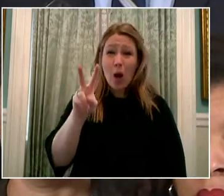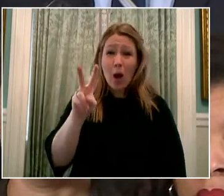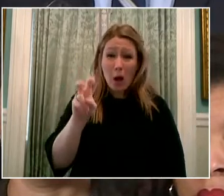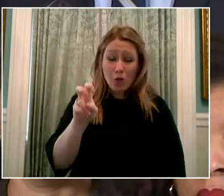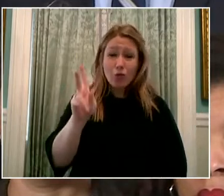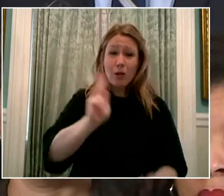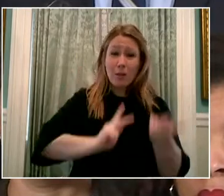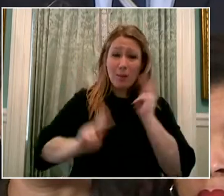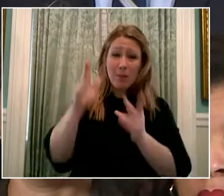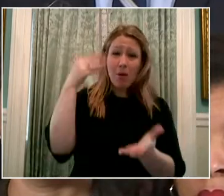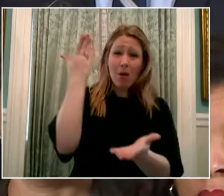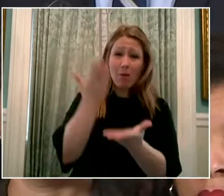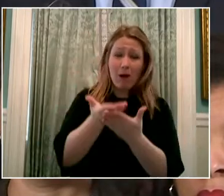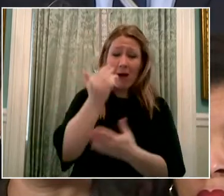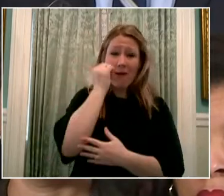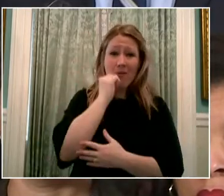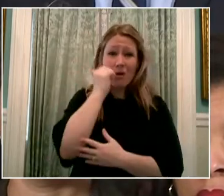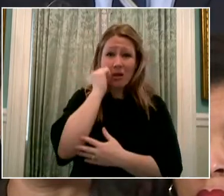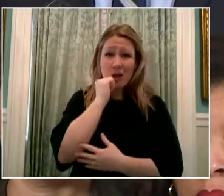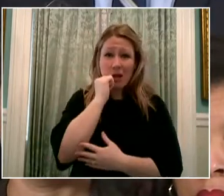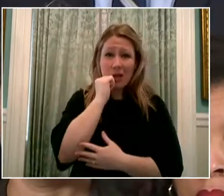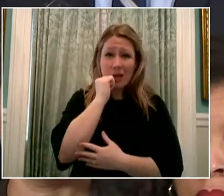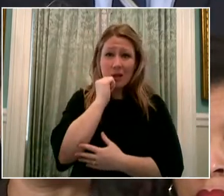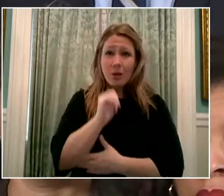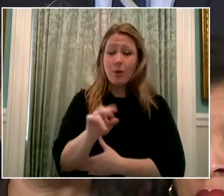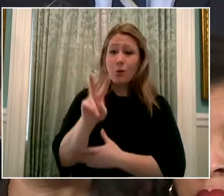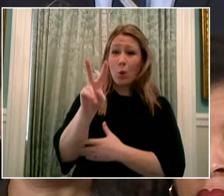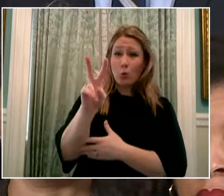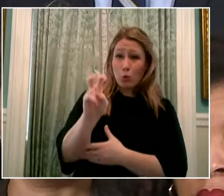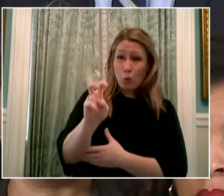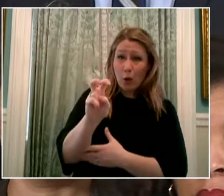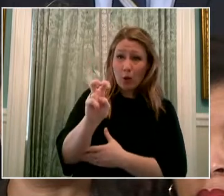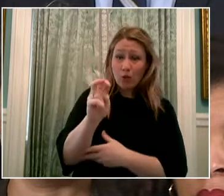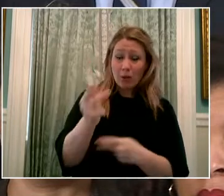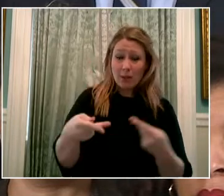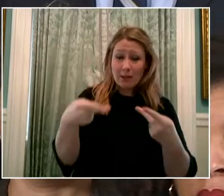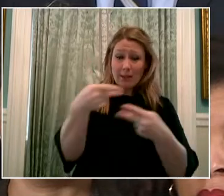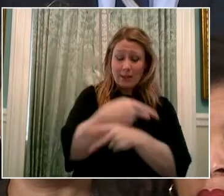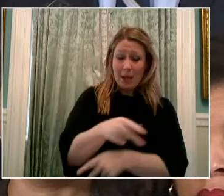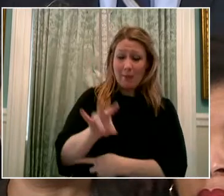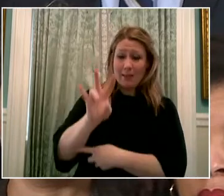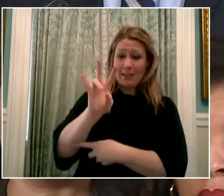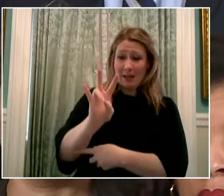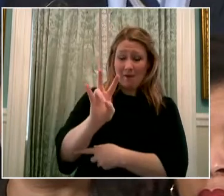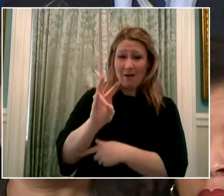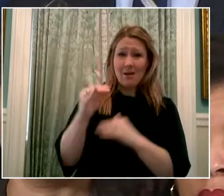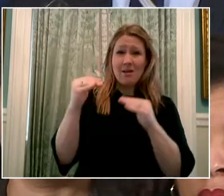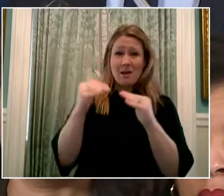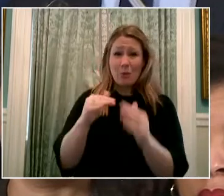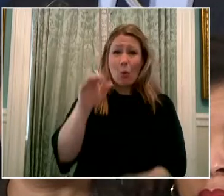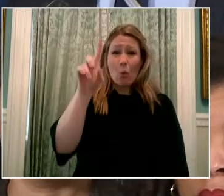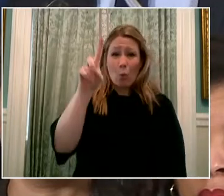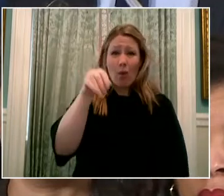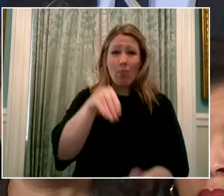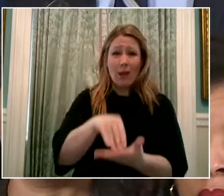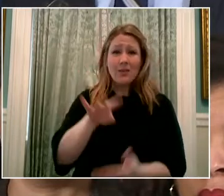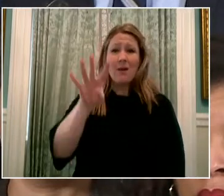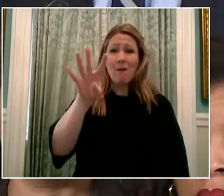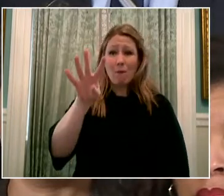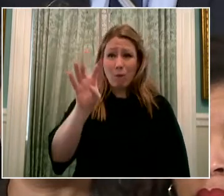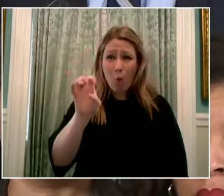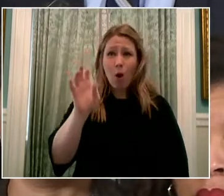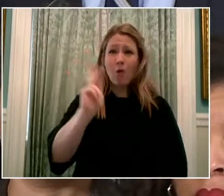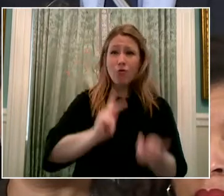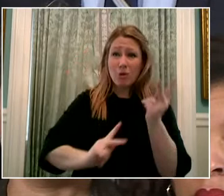day times 7 days equal 1,400. That's what we're faced